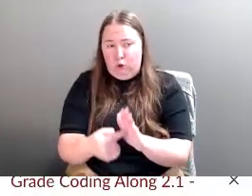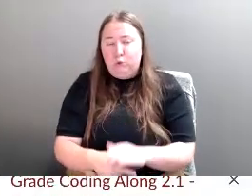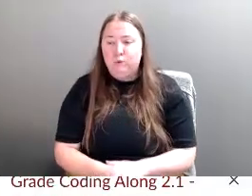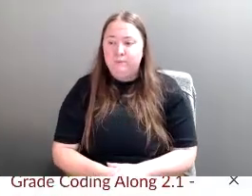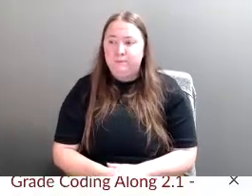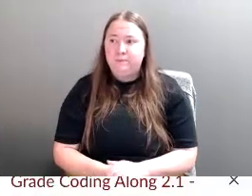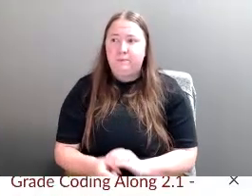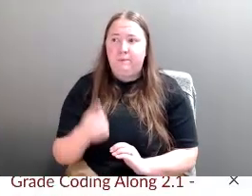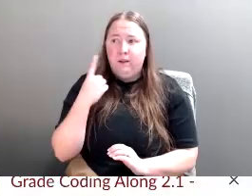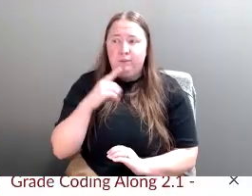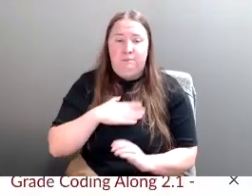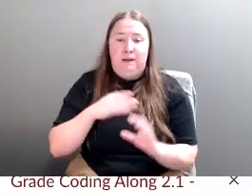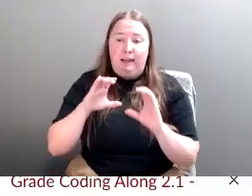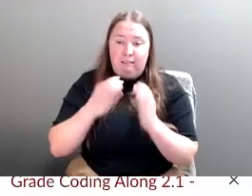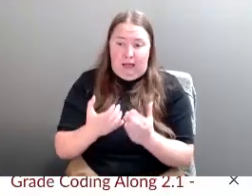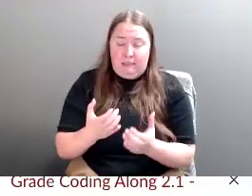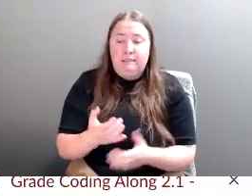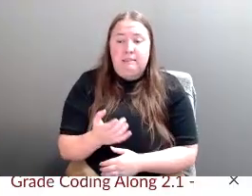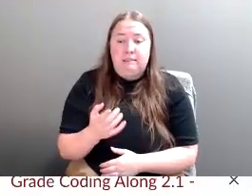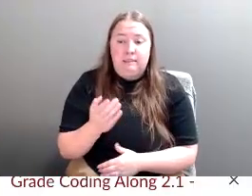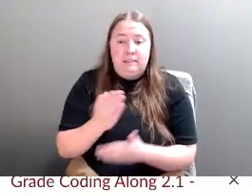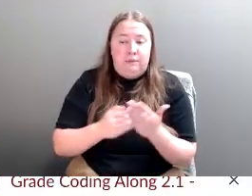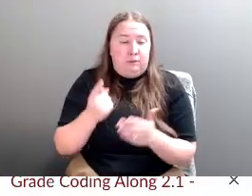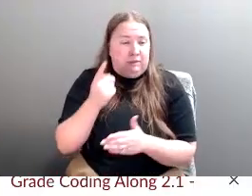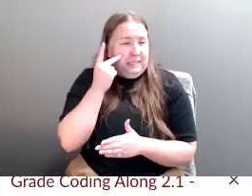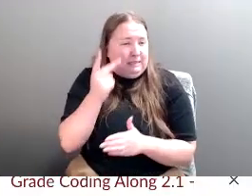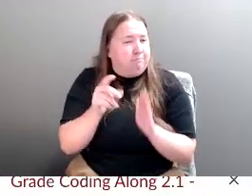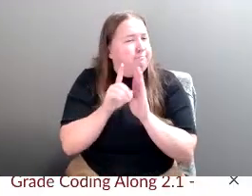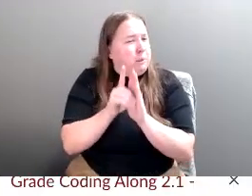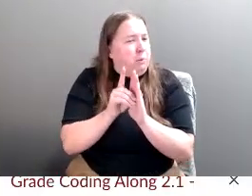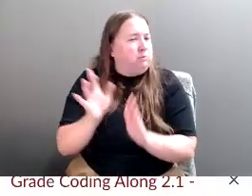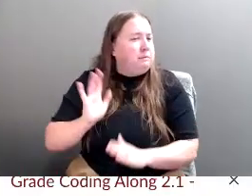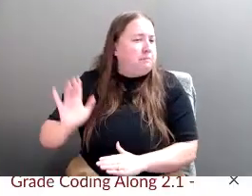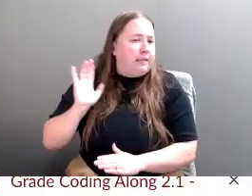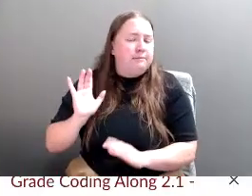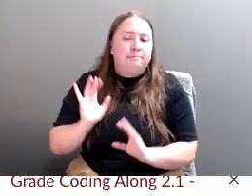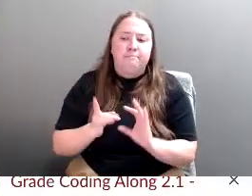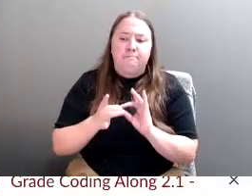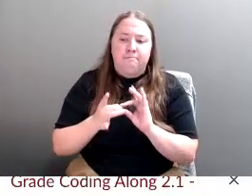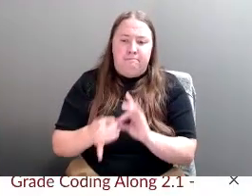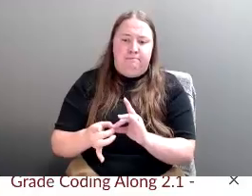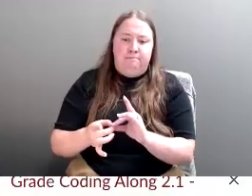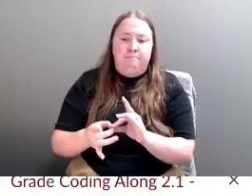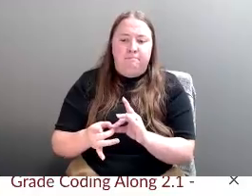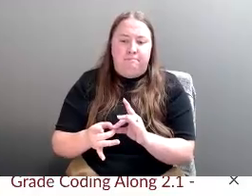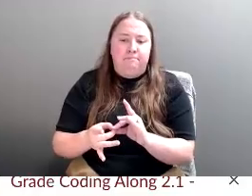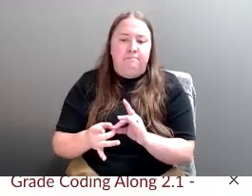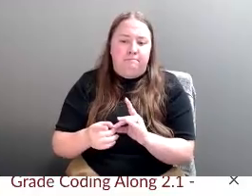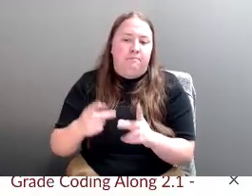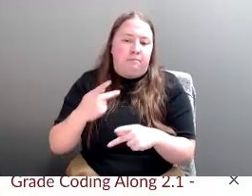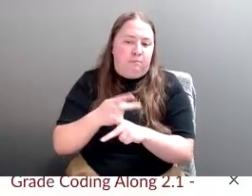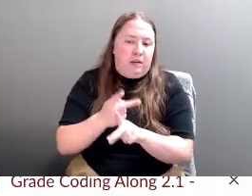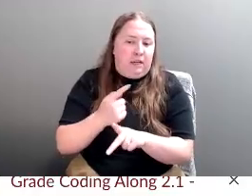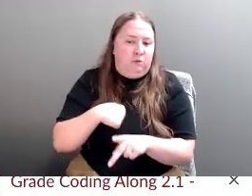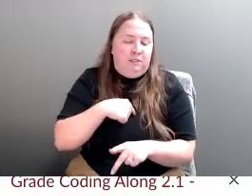my class, and some of you have seen my demos in the past regarding the product that we were just